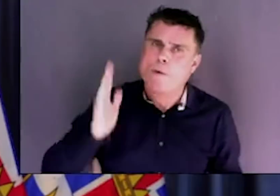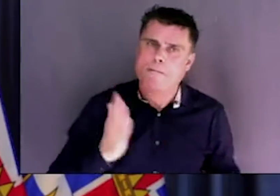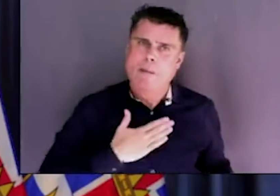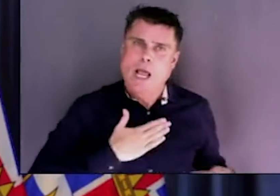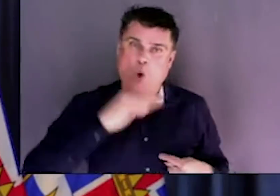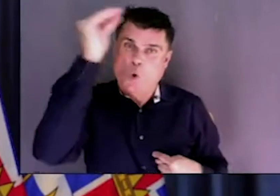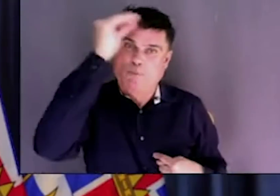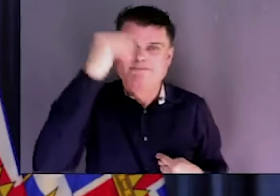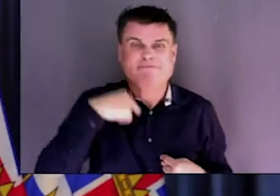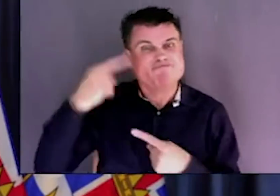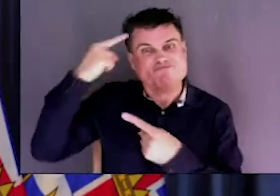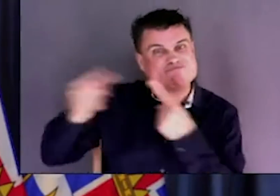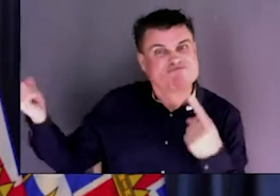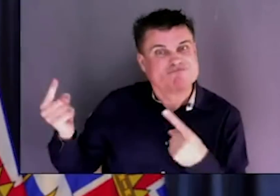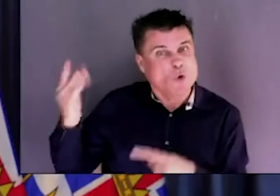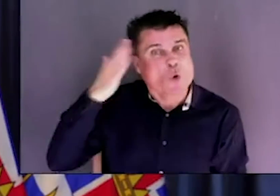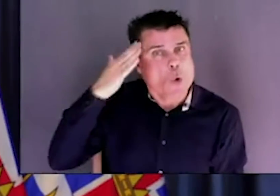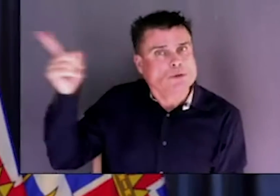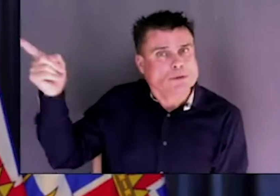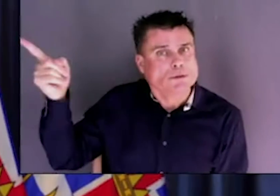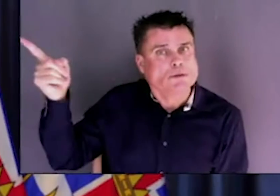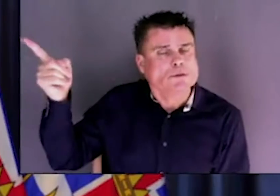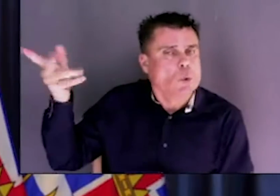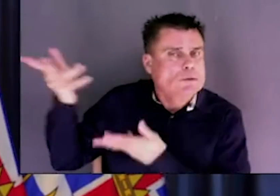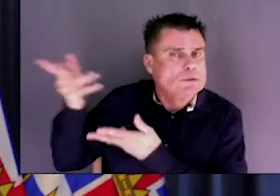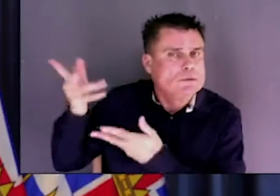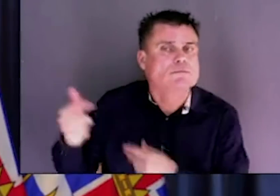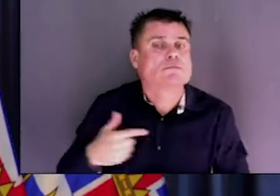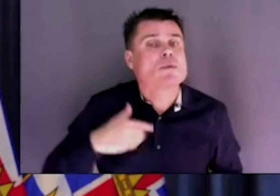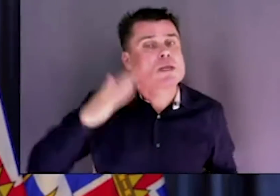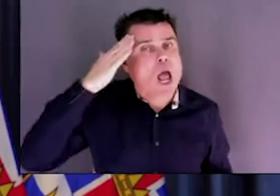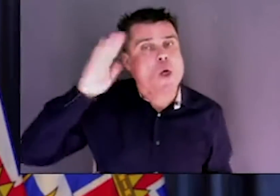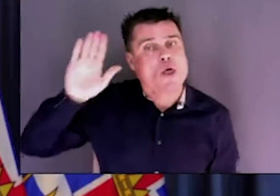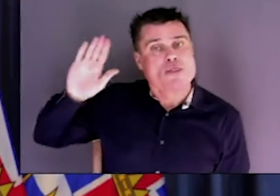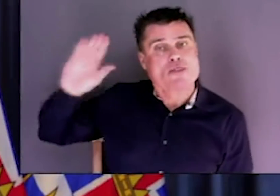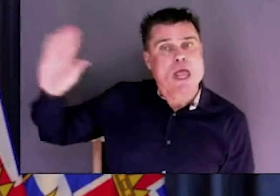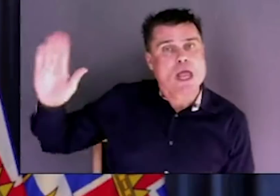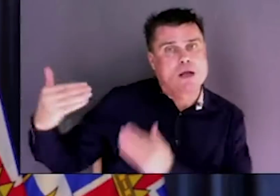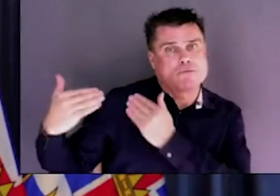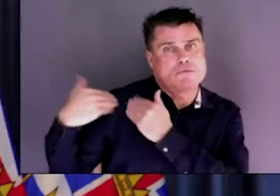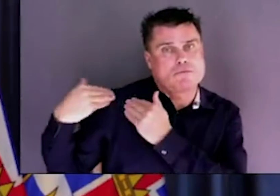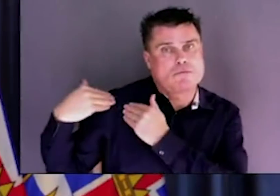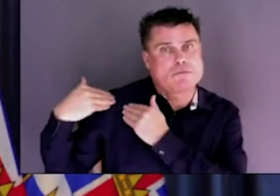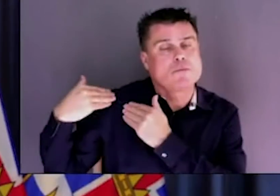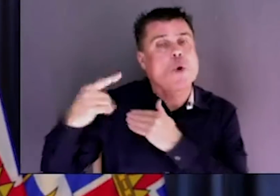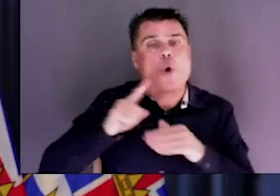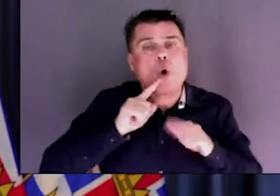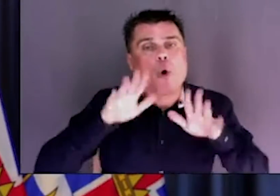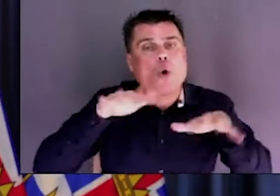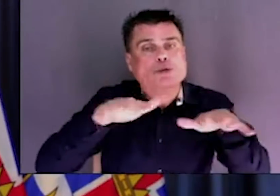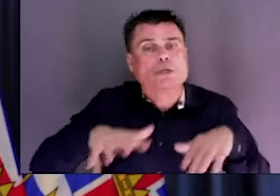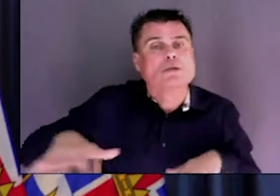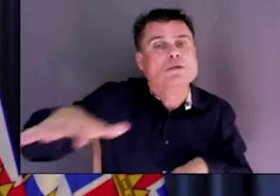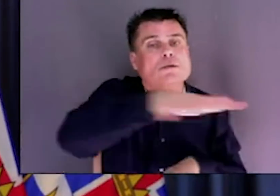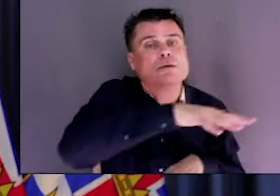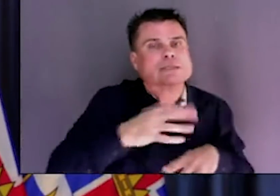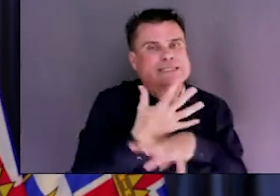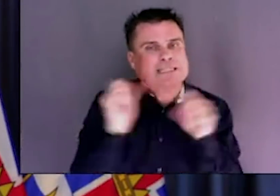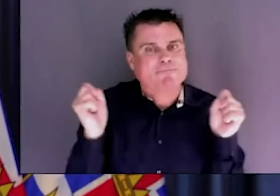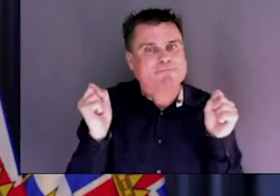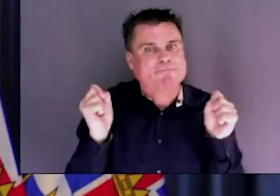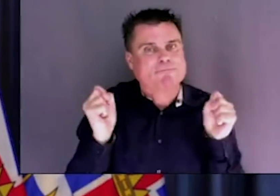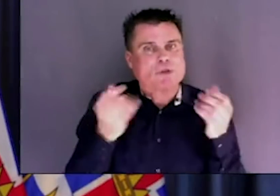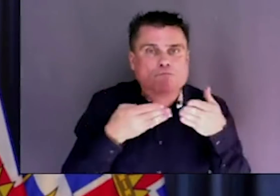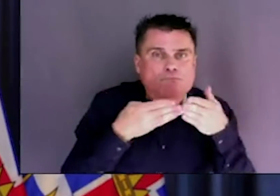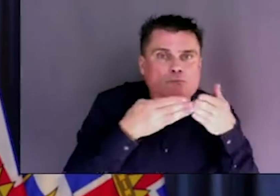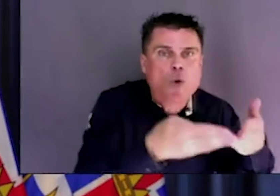Prime Minister, and they're working on it. It's their responsibility. Marine safety, these are federal regulations. They're obliged to live